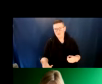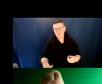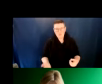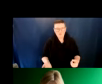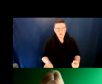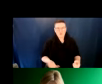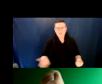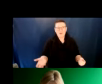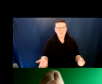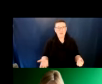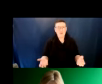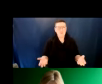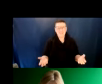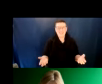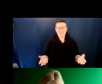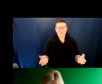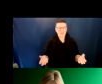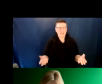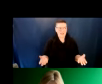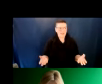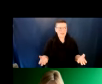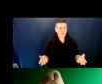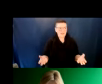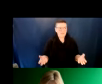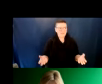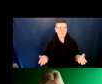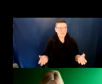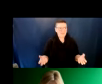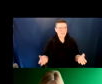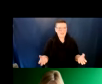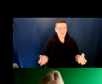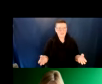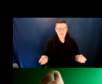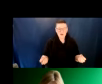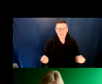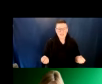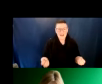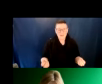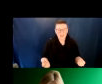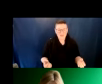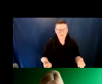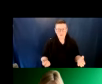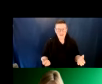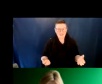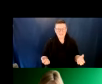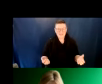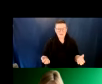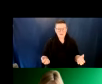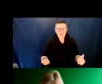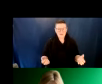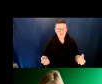of life, which of course we're also all familiar with, but that's like, it's harder to pin down. Like you